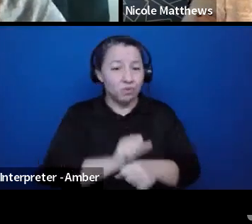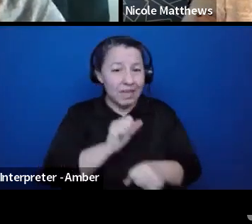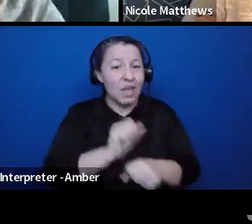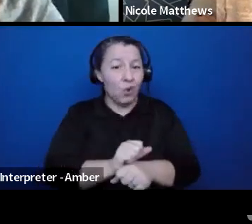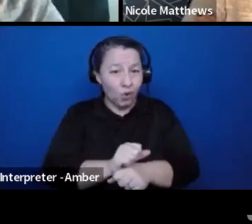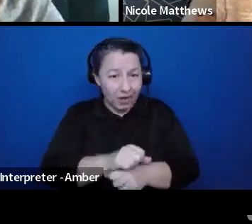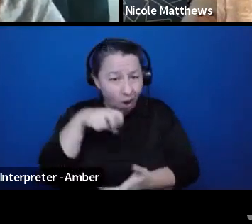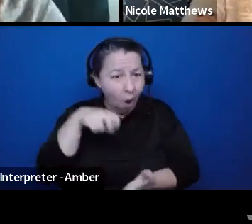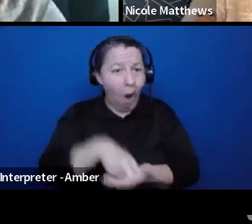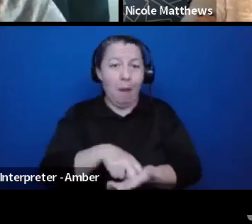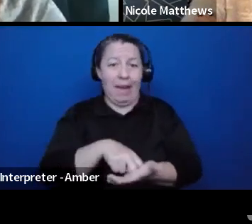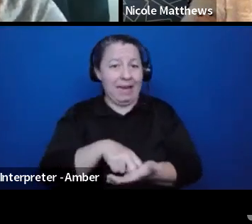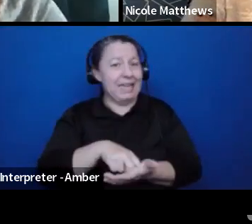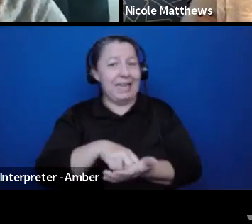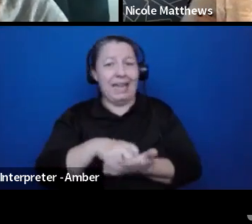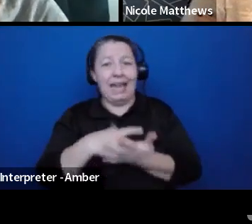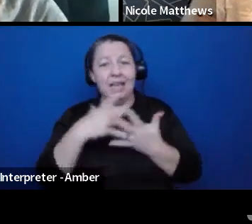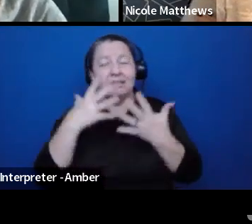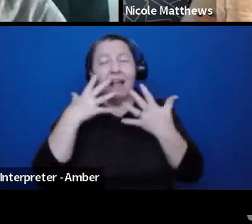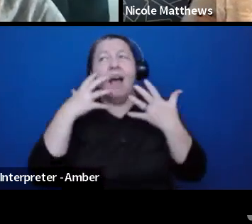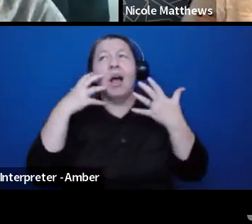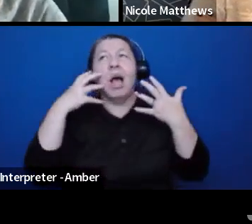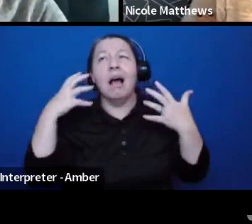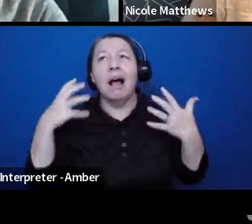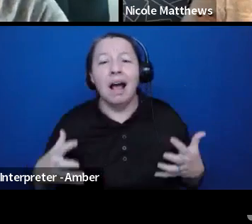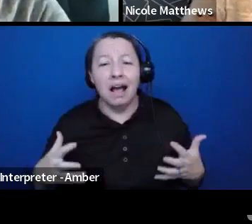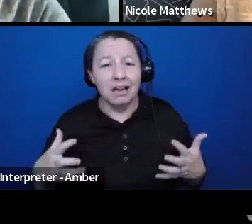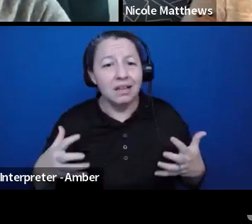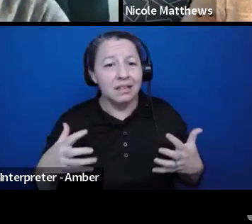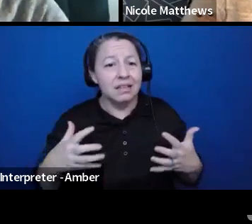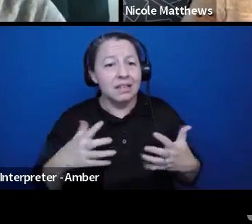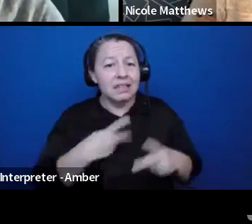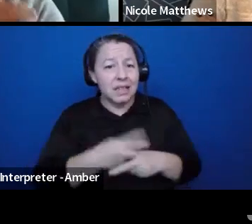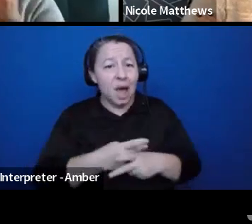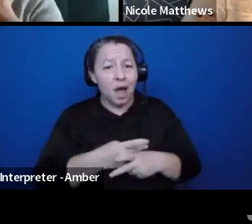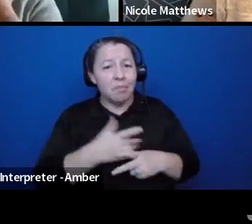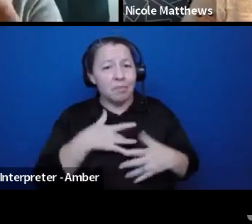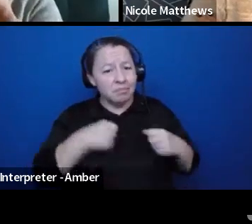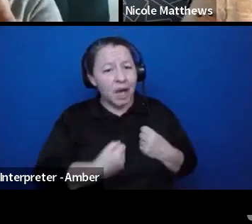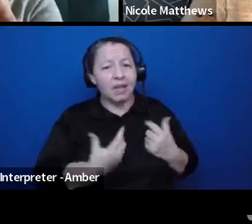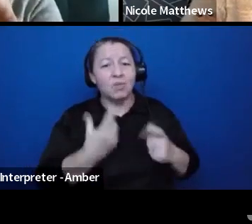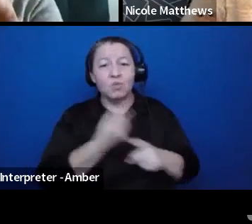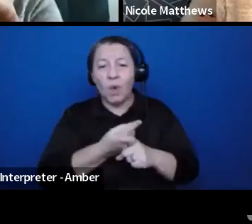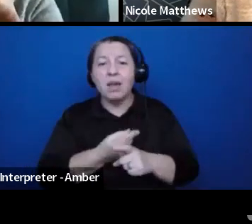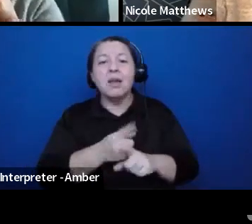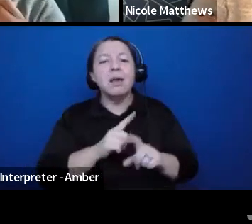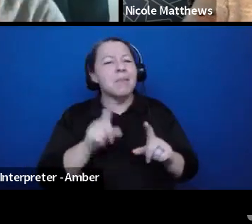my heart, right? And I need that place where I can find that,